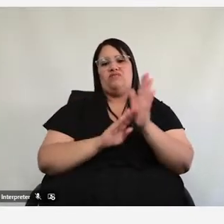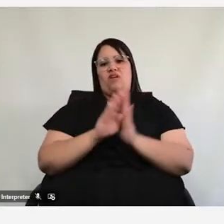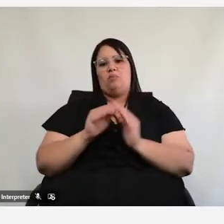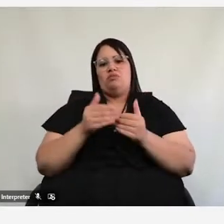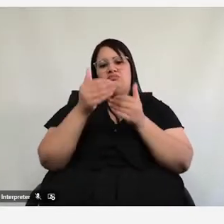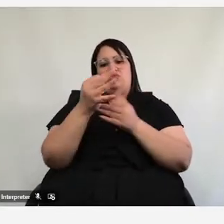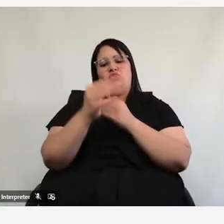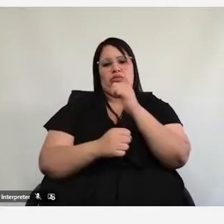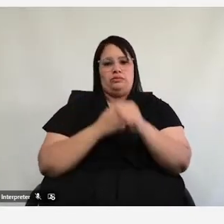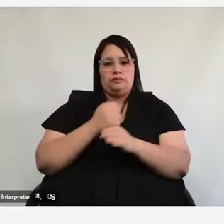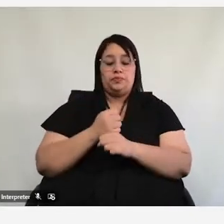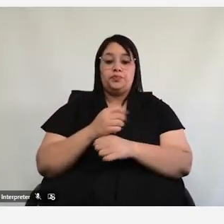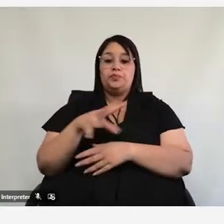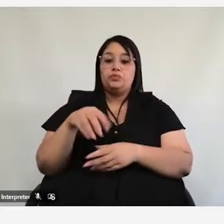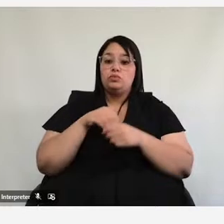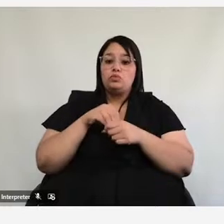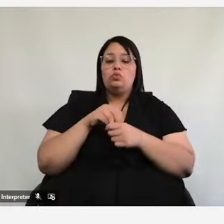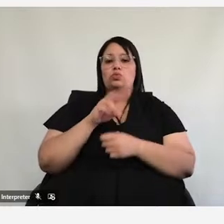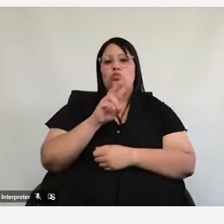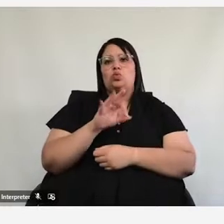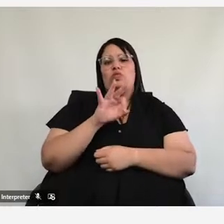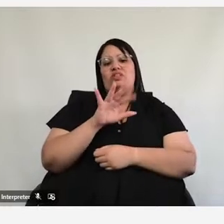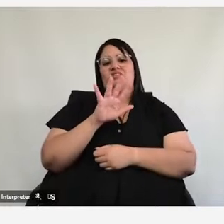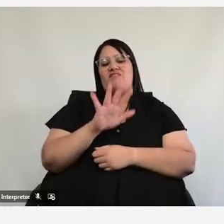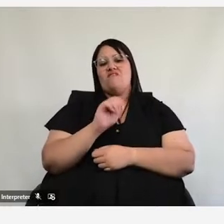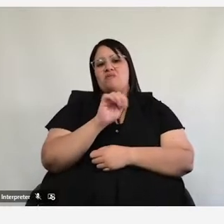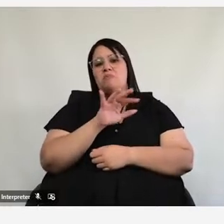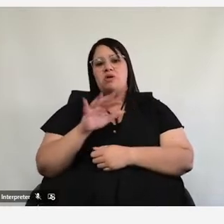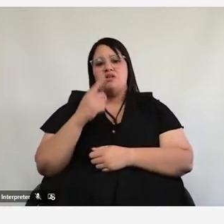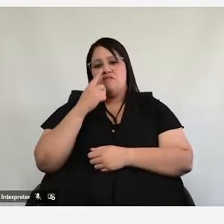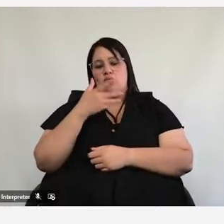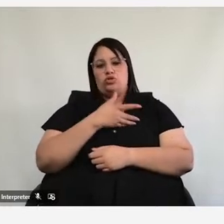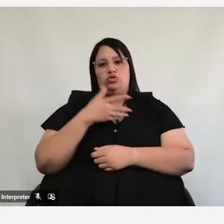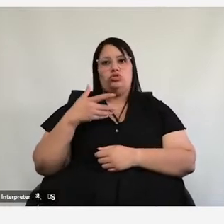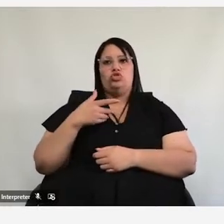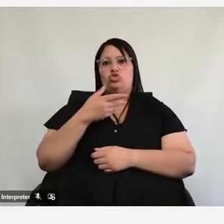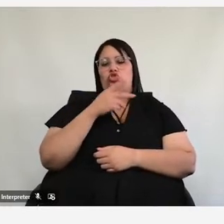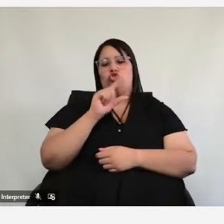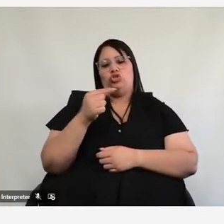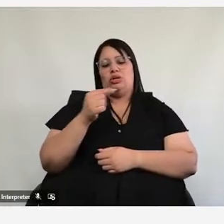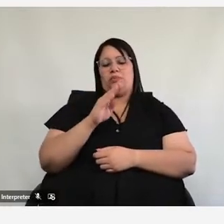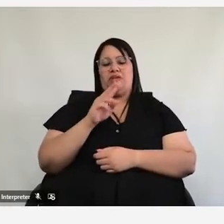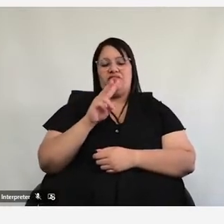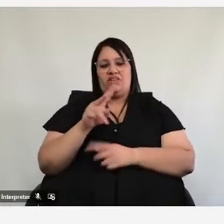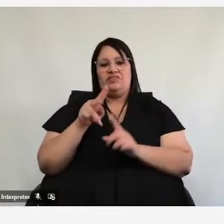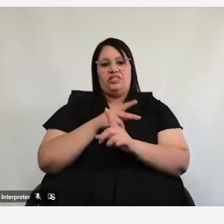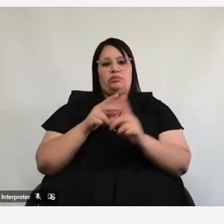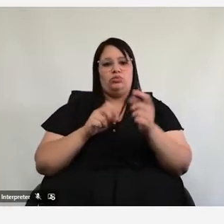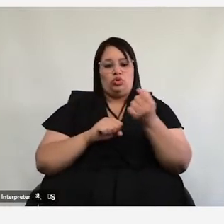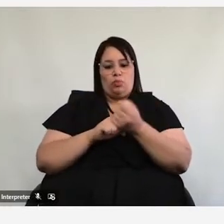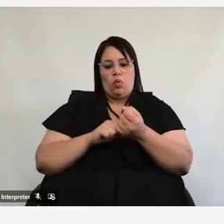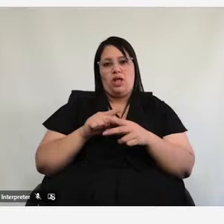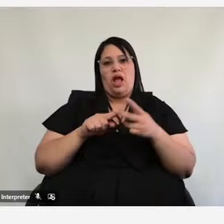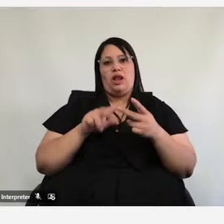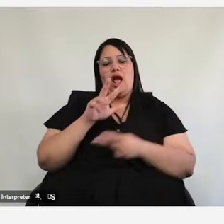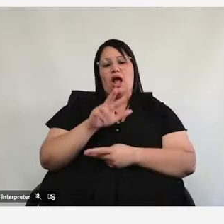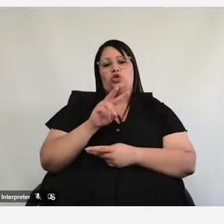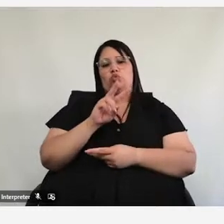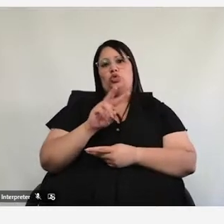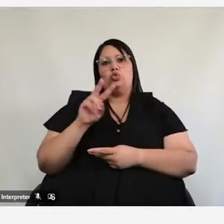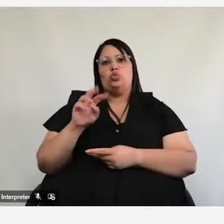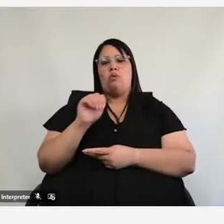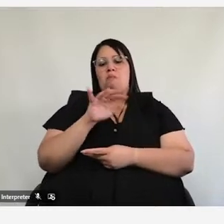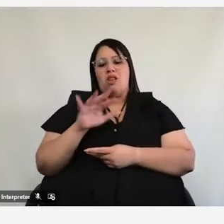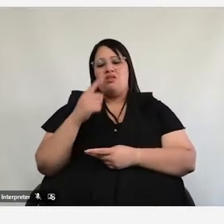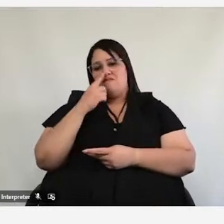MTEF, including 235 million for gender-based violence victim support and 822 million for